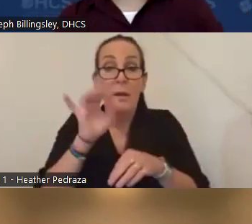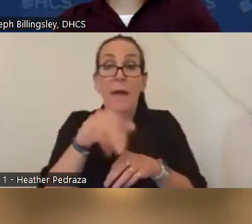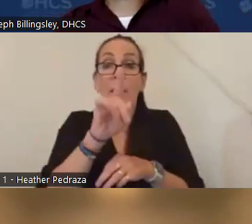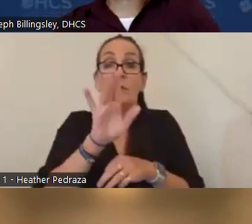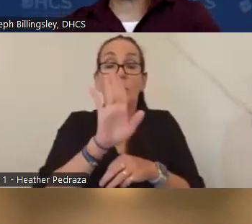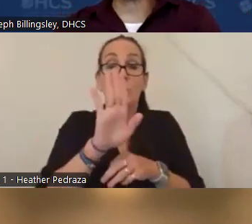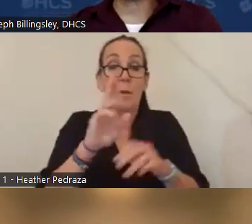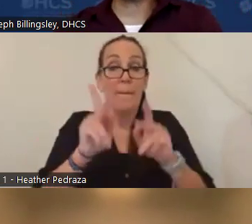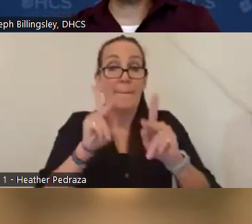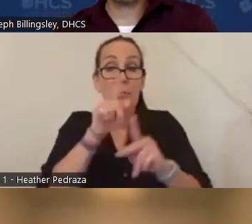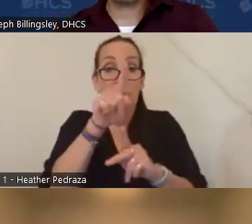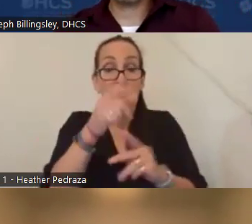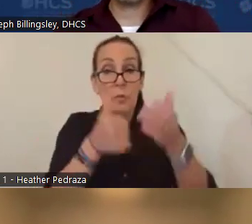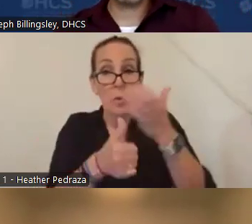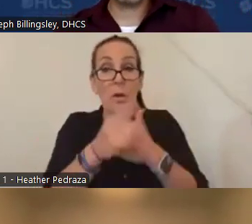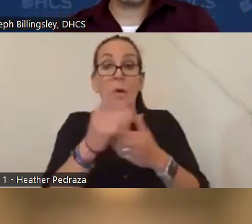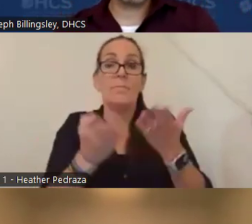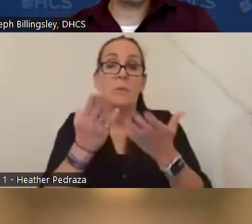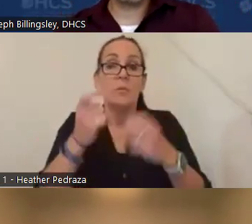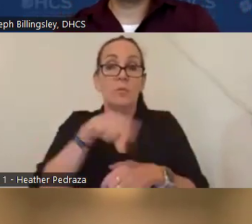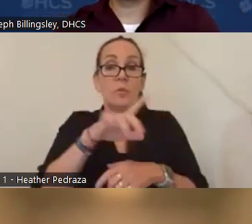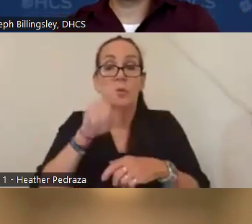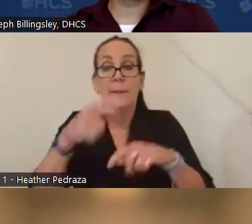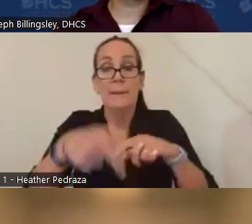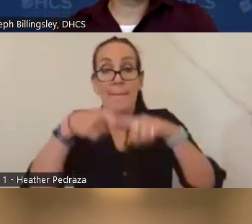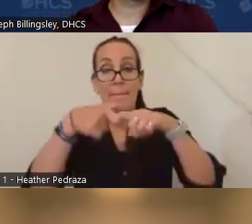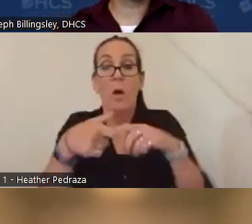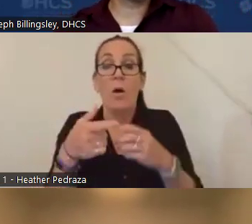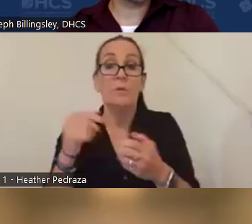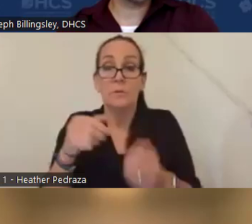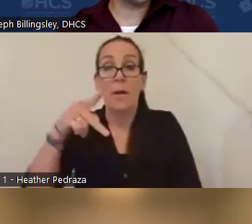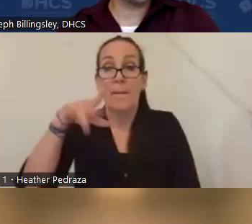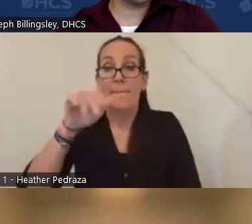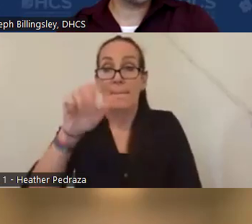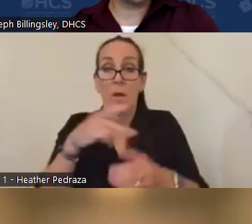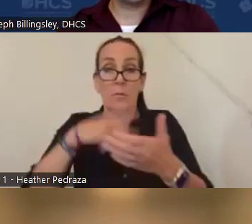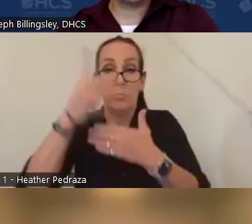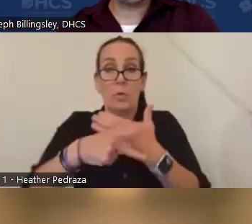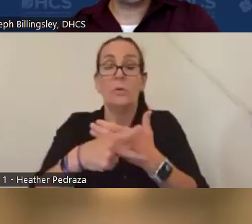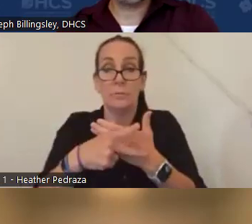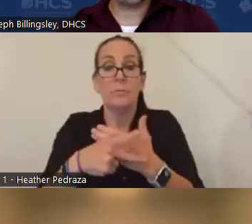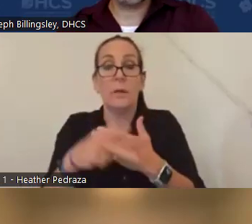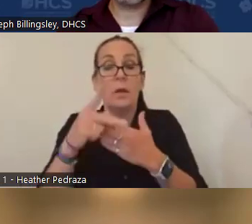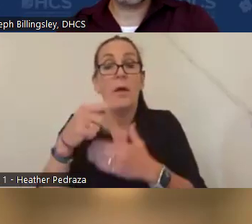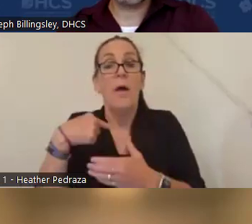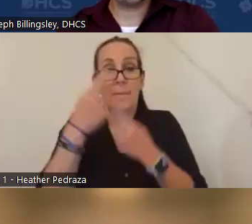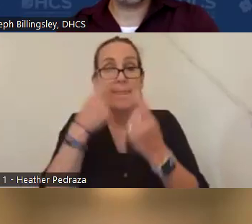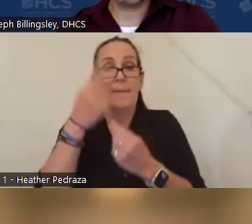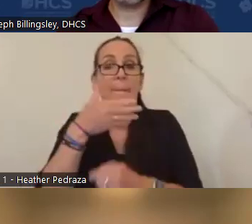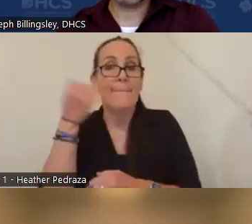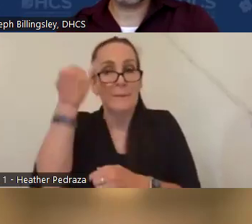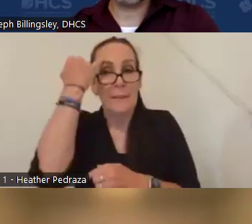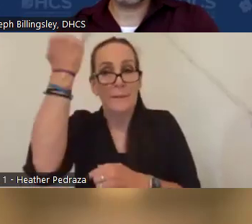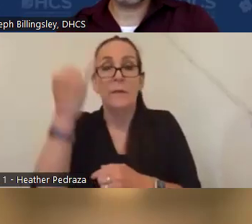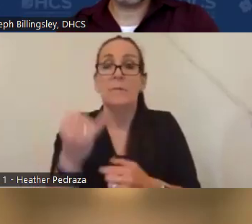think this is where we need to take a pause and do a pilot. Thank you. Thank you, Barb. I'm going to